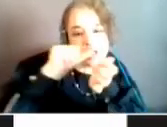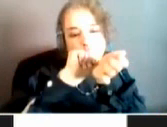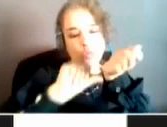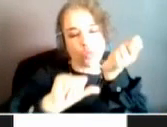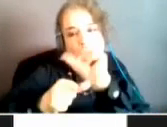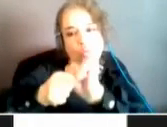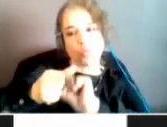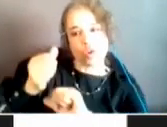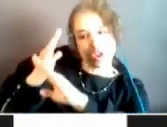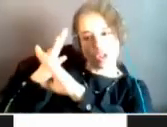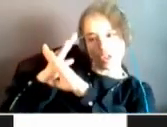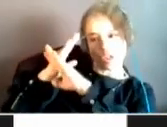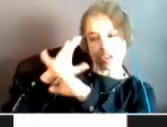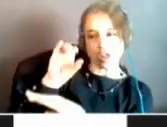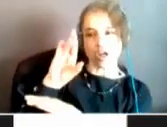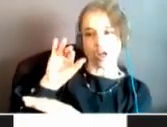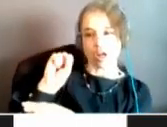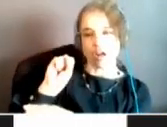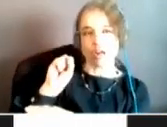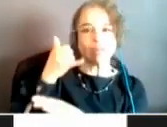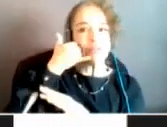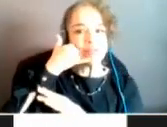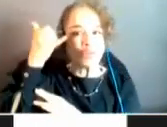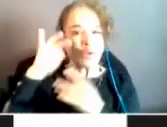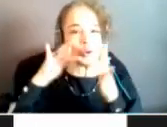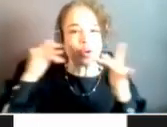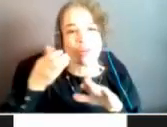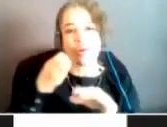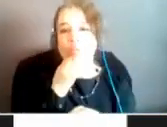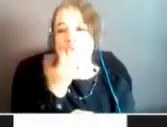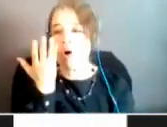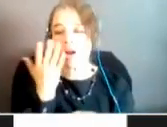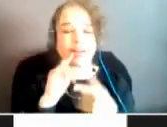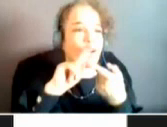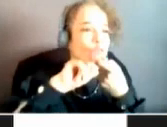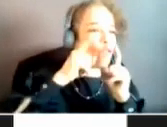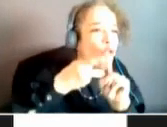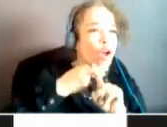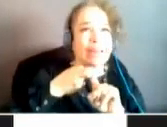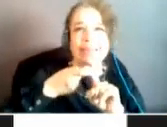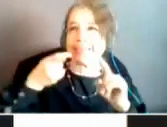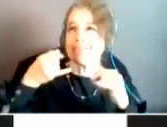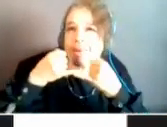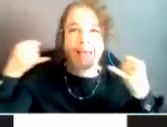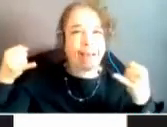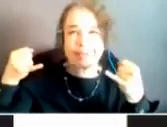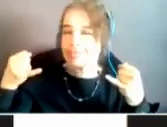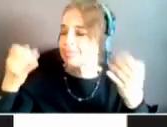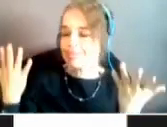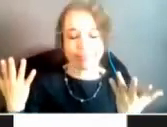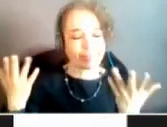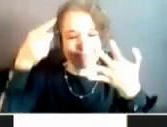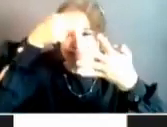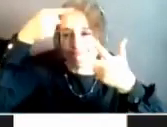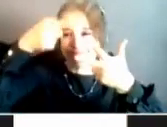prevention, crisis intervention lines, or, you know, warm lines or friendship line, you know, are